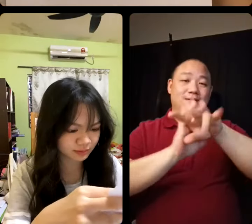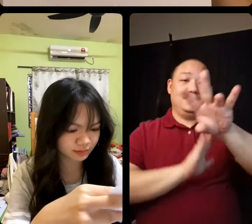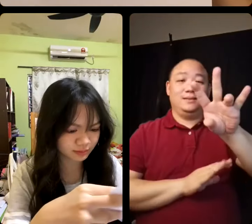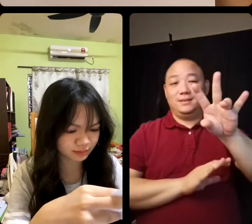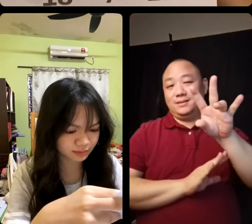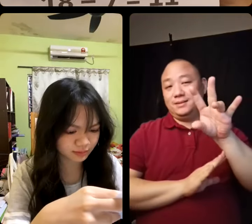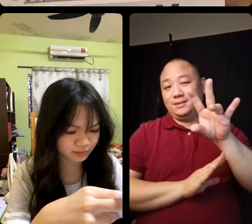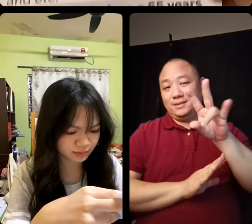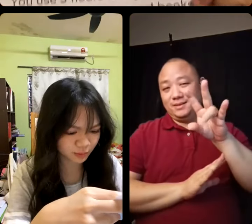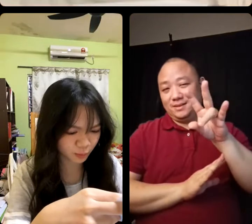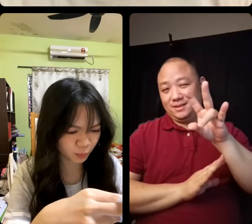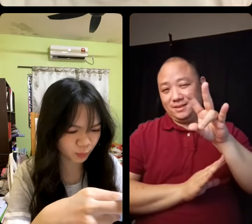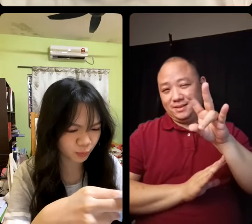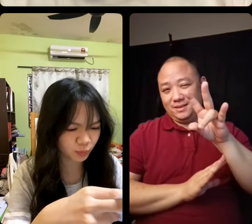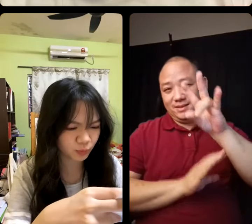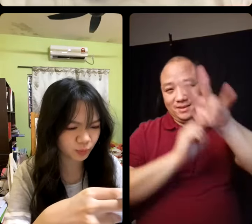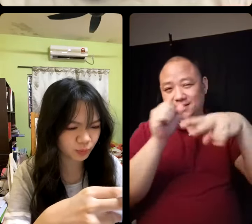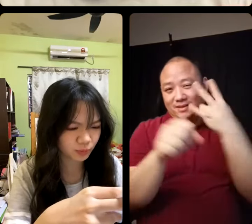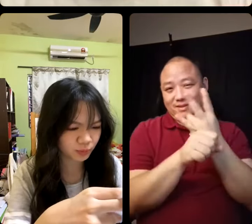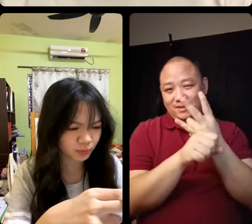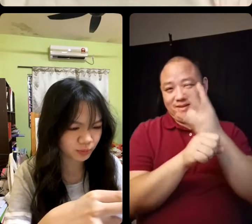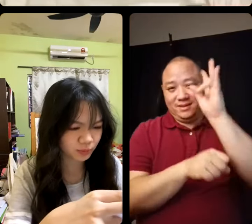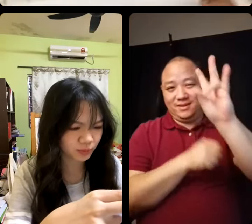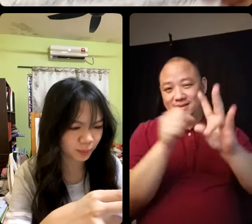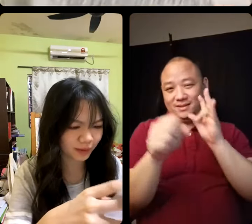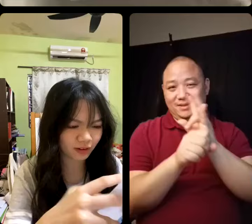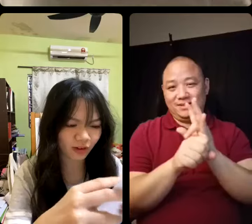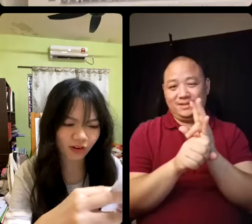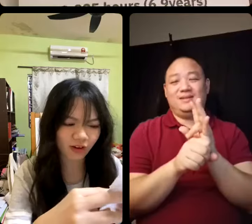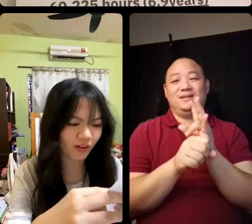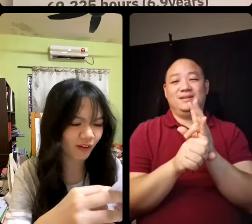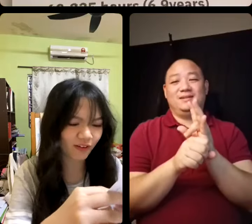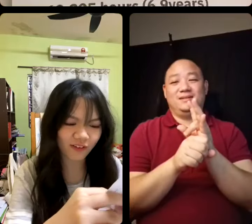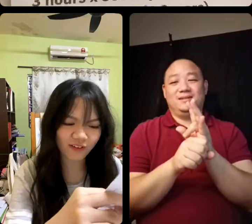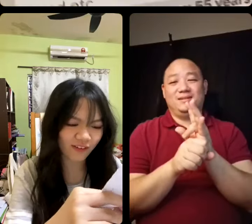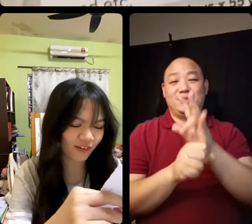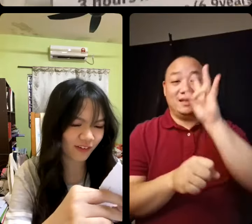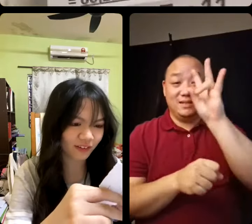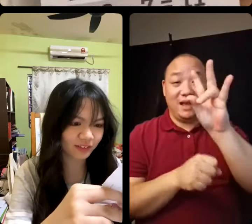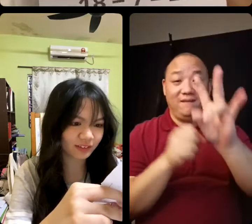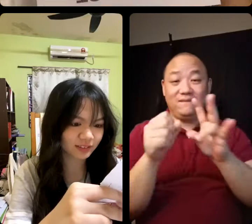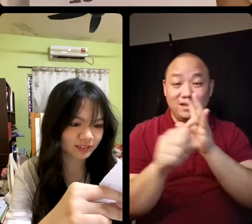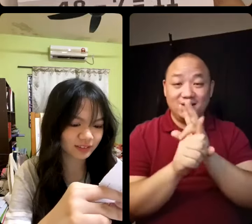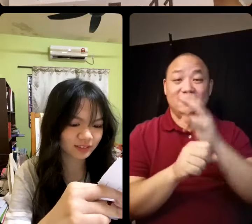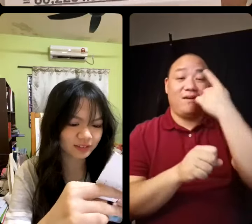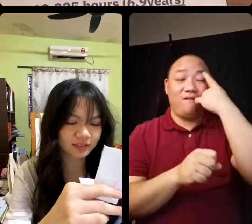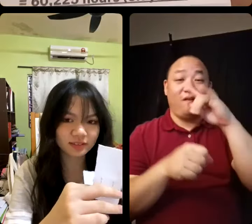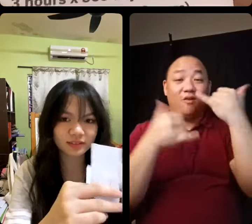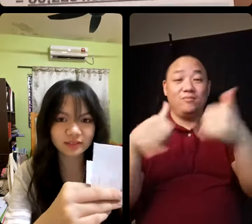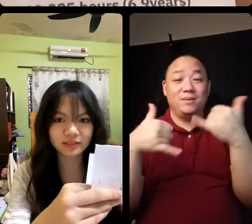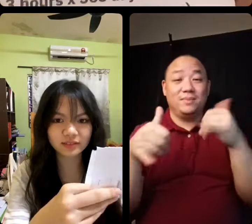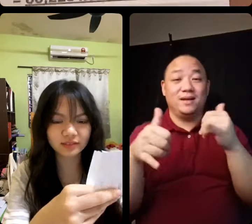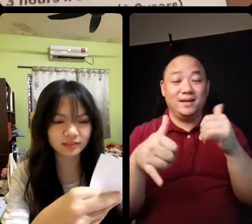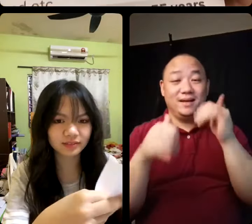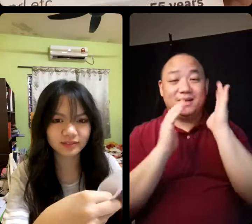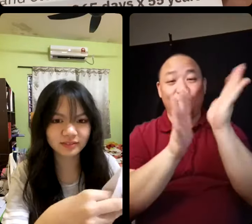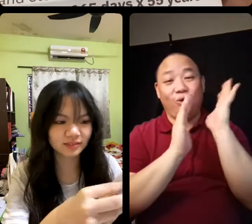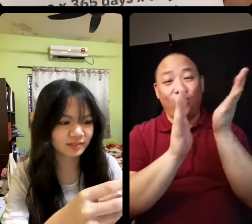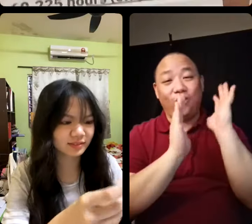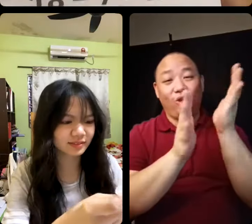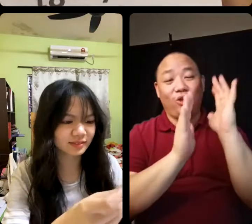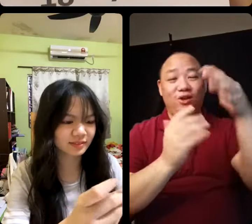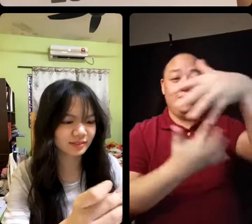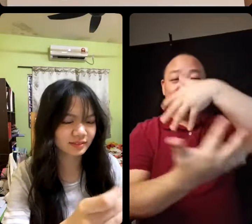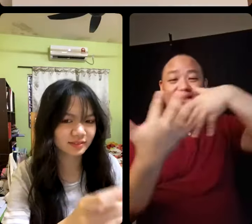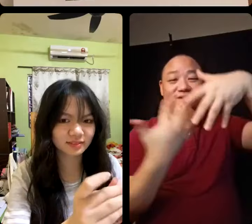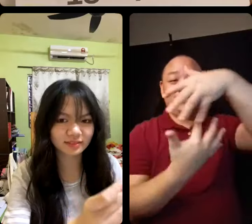to 7 years, everyone. 7 tahun. We are going to spend 7 years in just, you know, doing leisure, social, and everything.